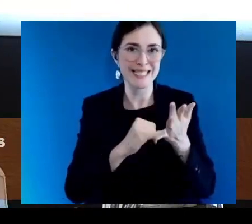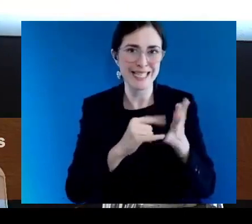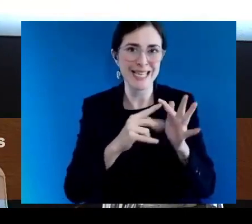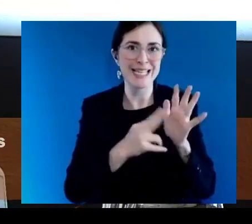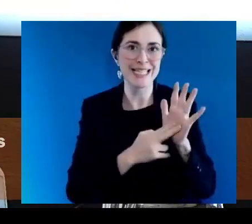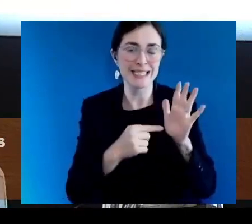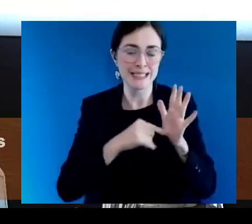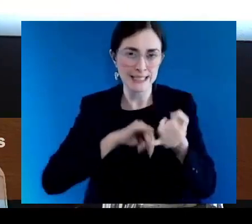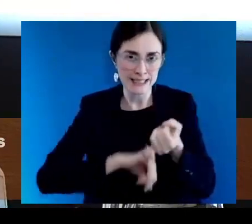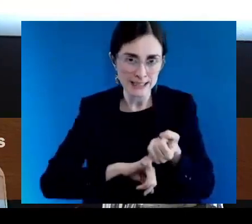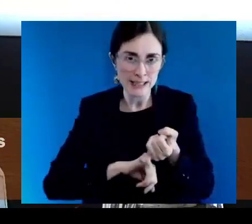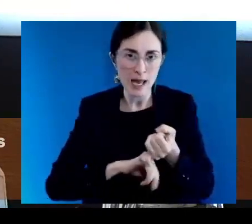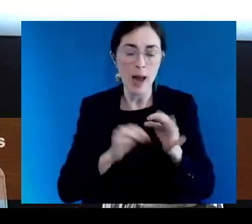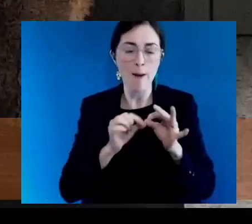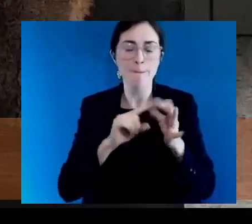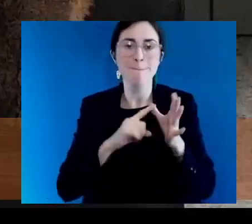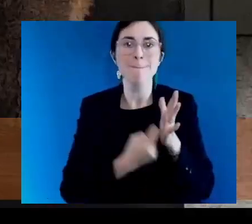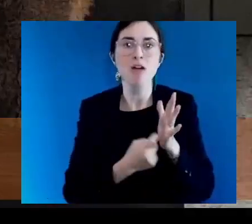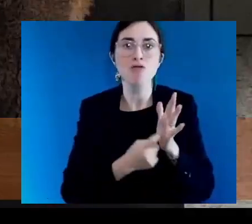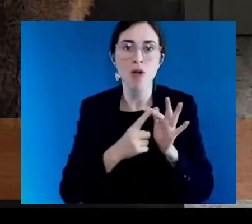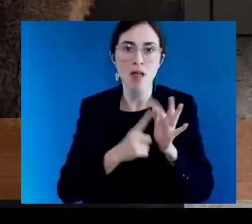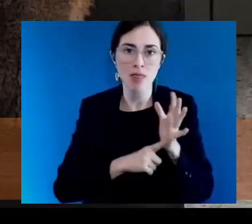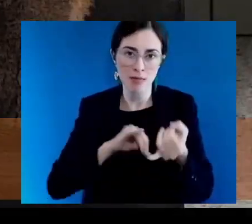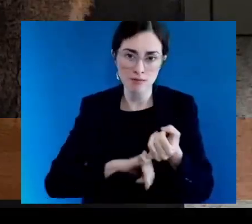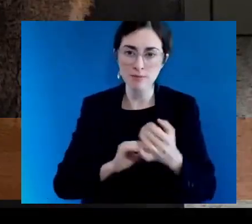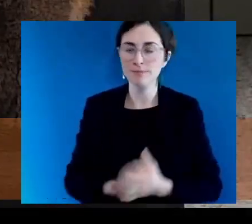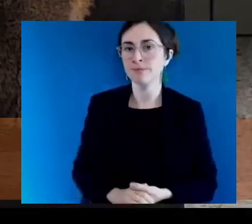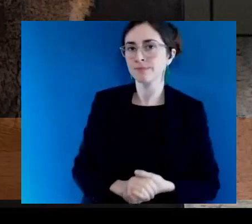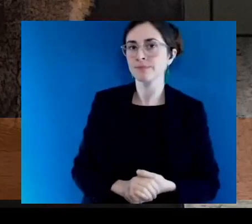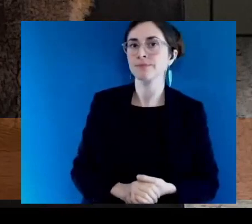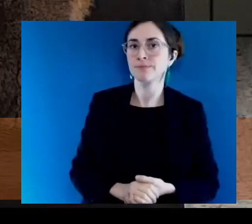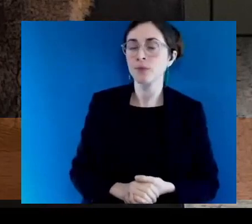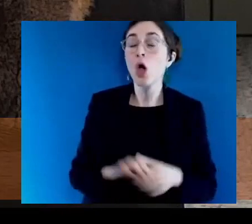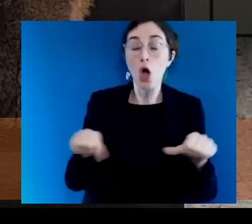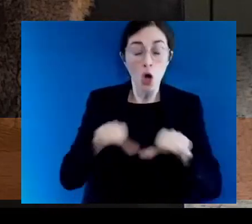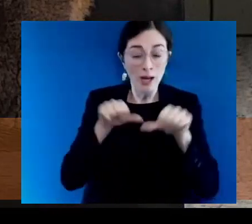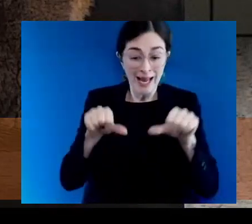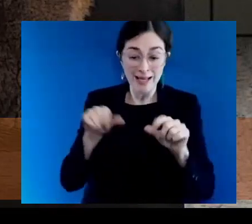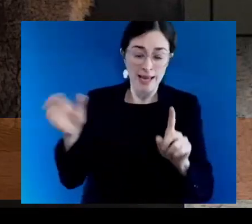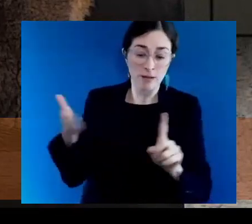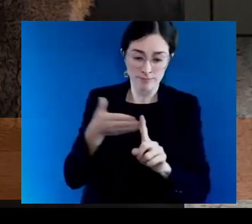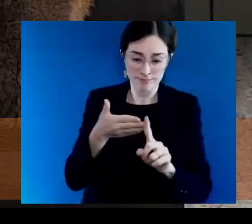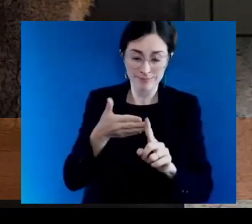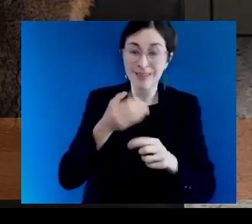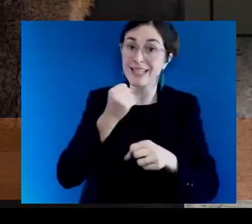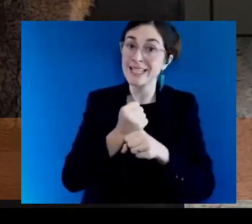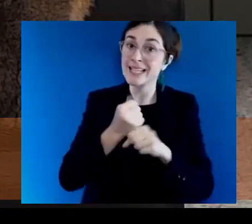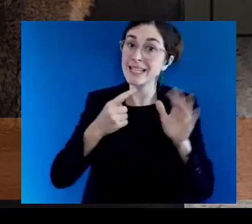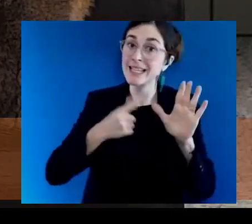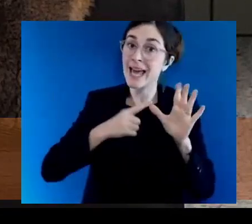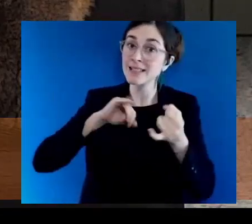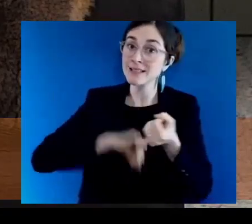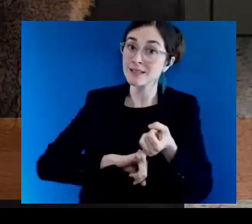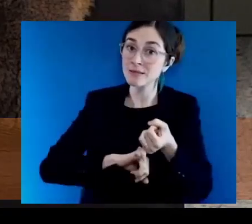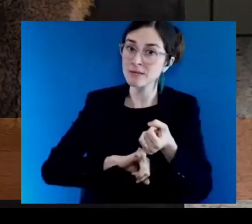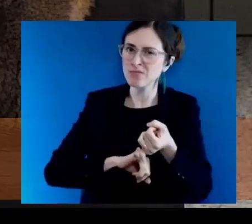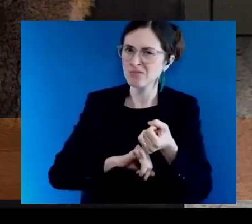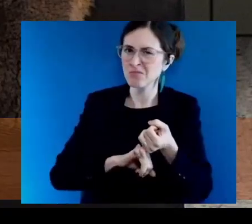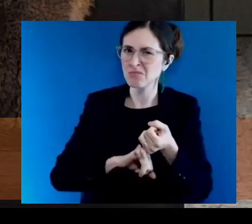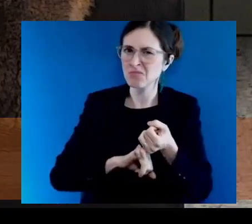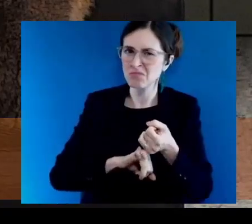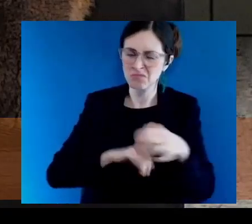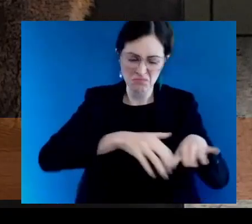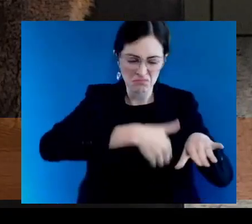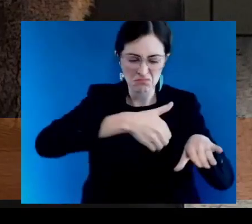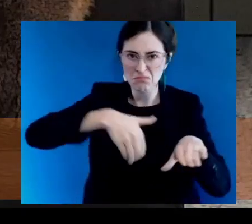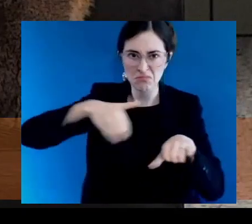condensate barrels, in other words. Okay, now just turning to gas. Gas is obviously extracted from Victorian